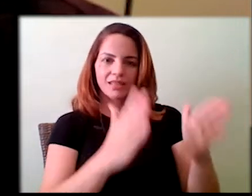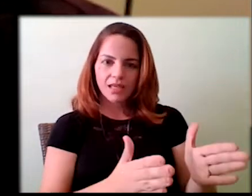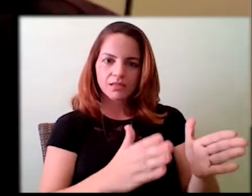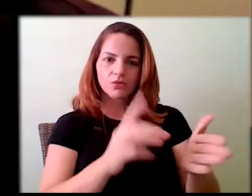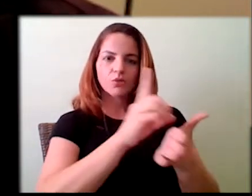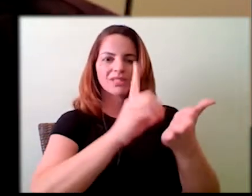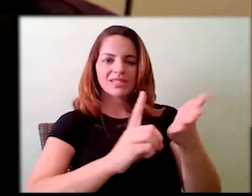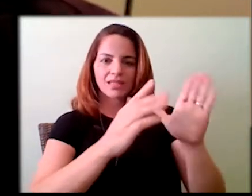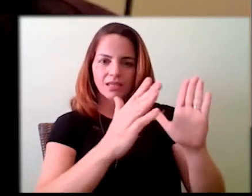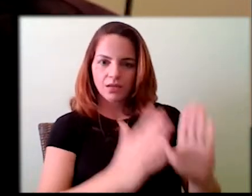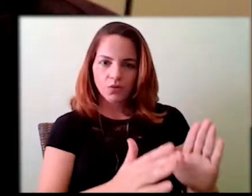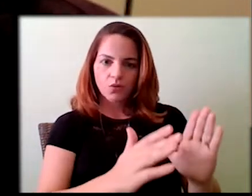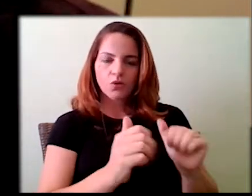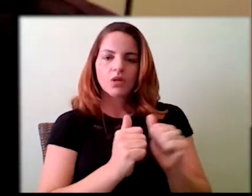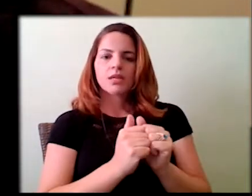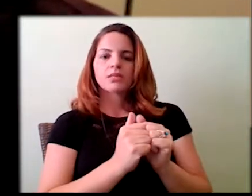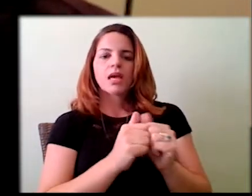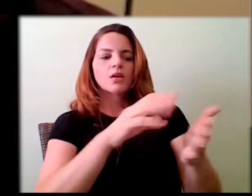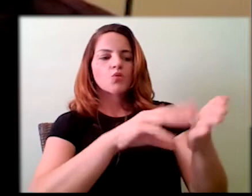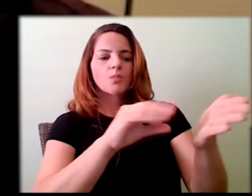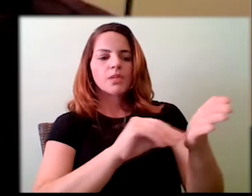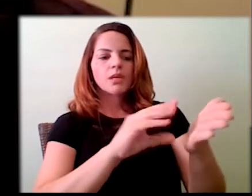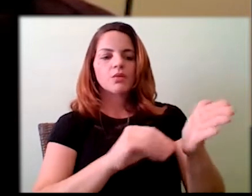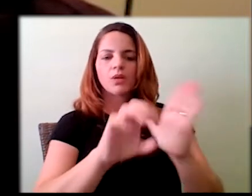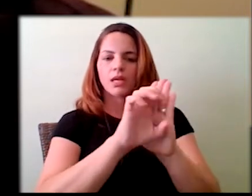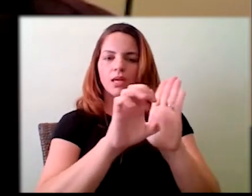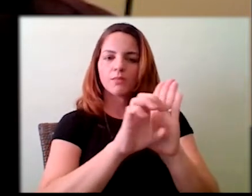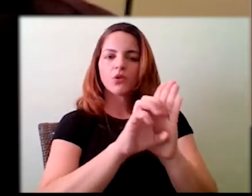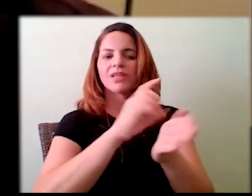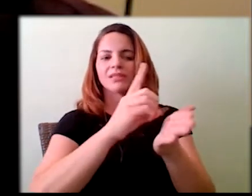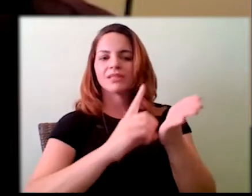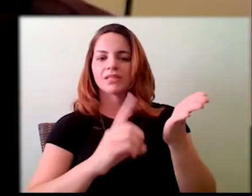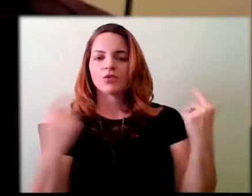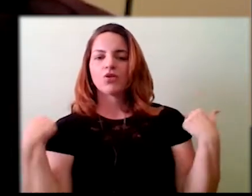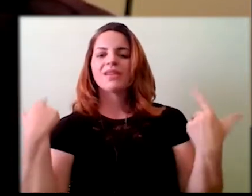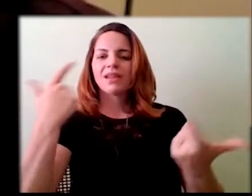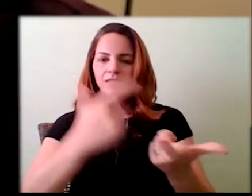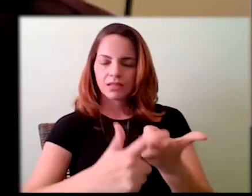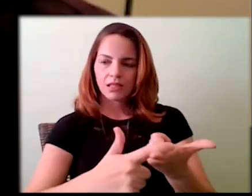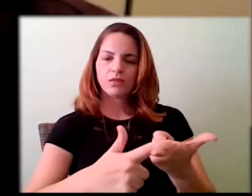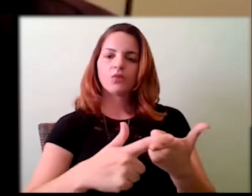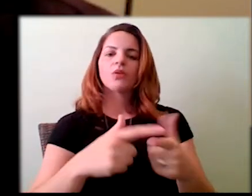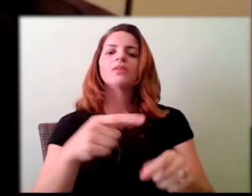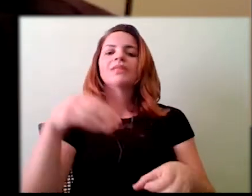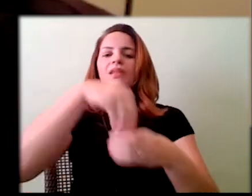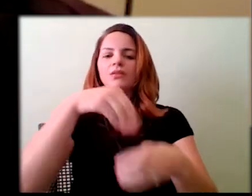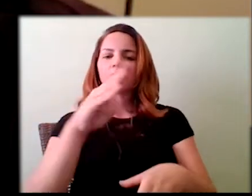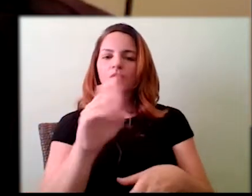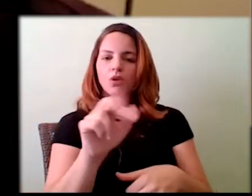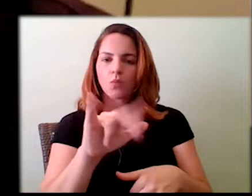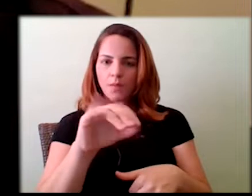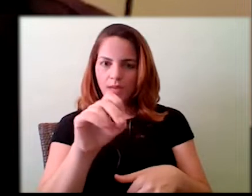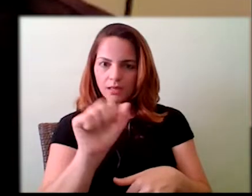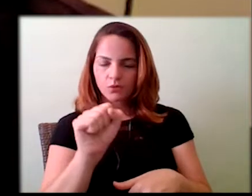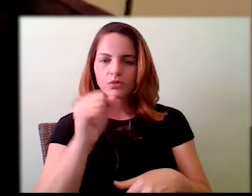designers, policymakers, business owners, and other brokers took abstracted elements from barrio design, such as spatial layouts or